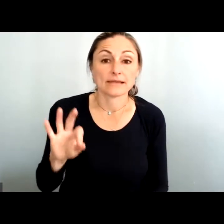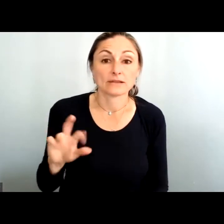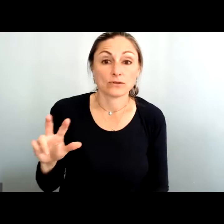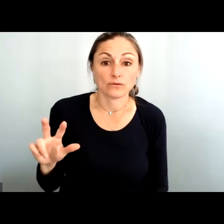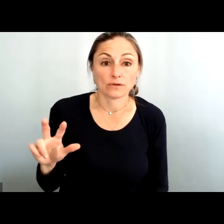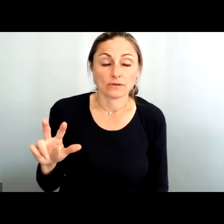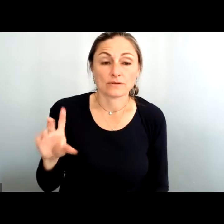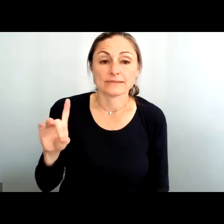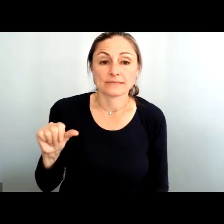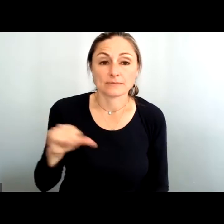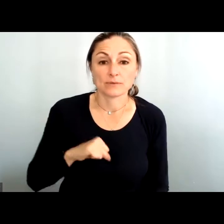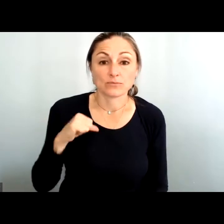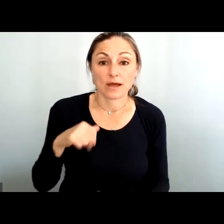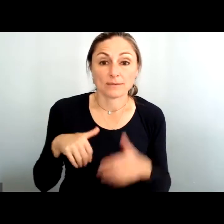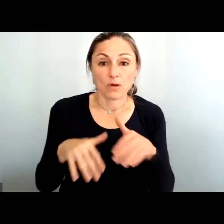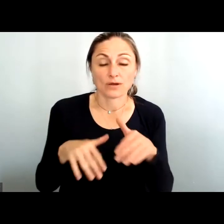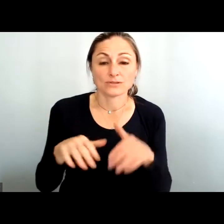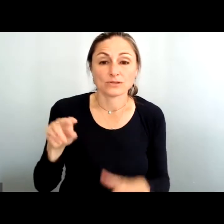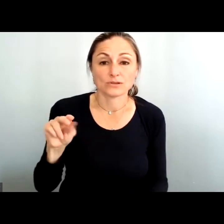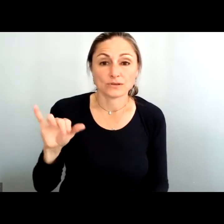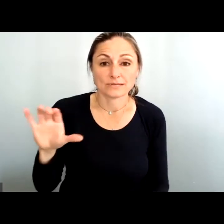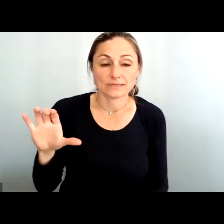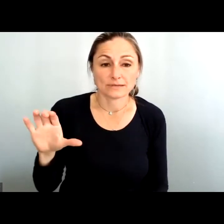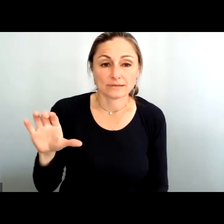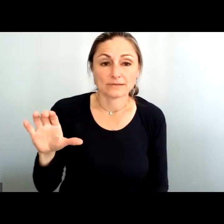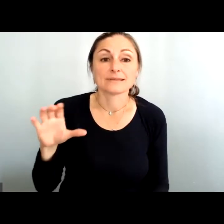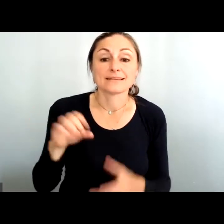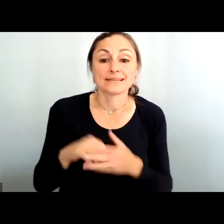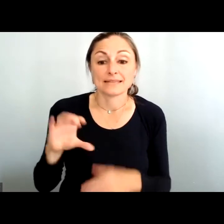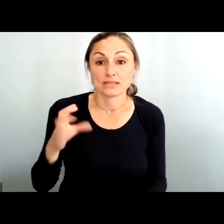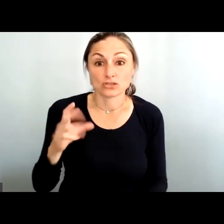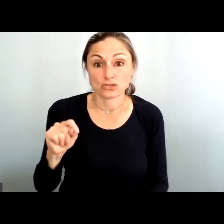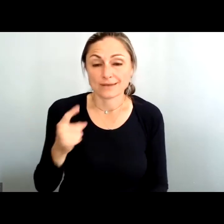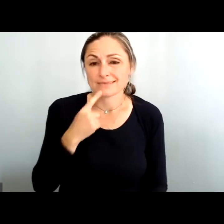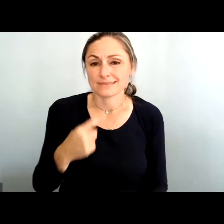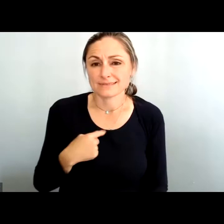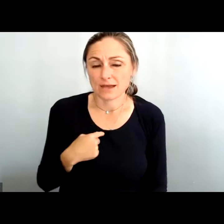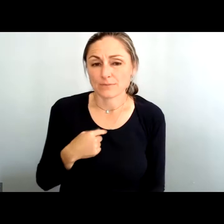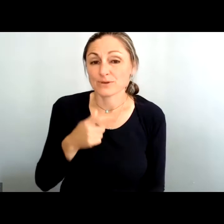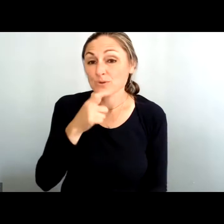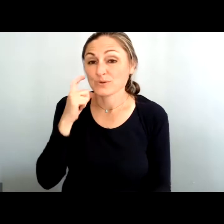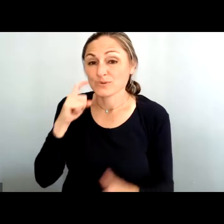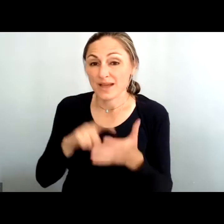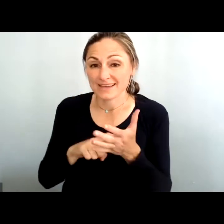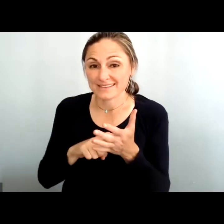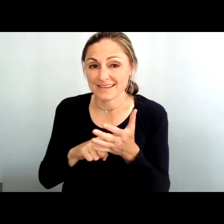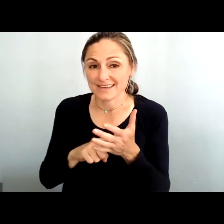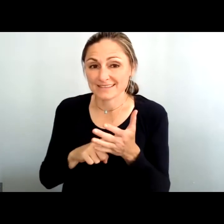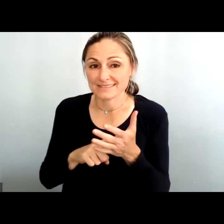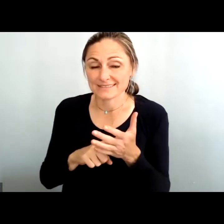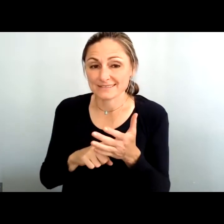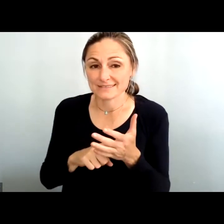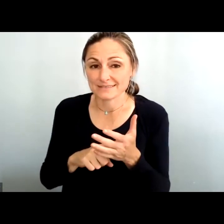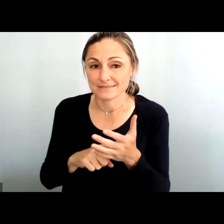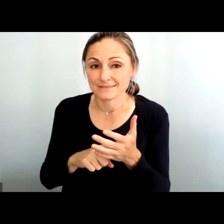1993 from a Disability Pride March in New York City. And in the chat, tell me who you recognize. And the person who recognizes most people